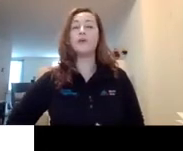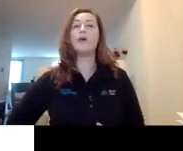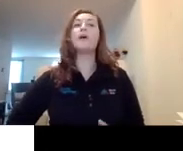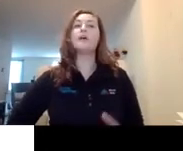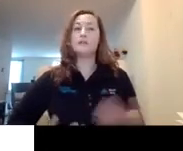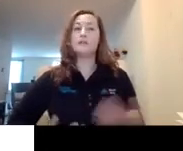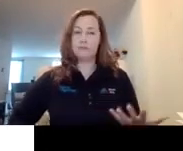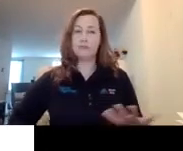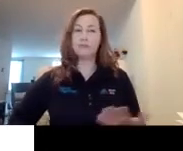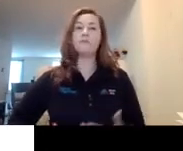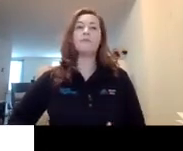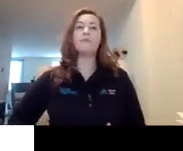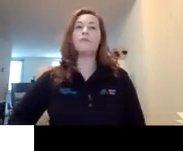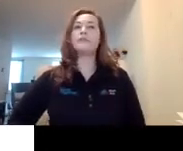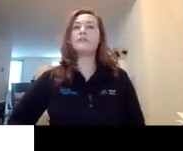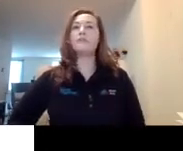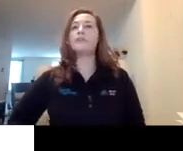schedule,